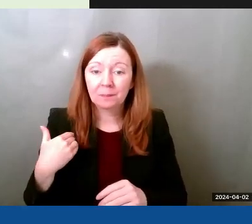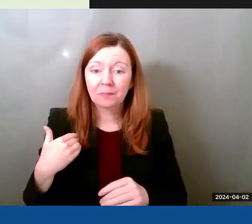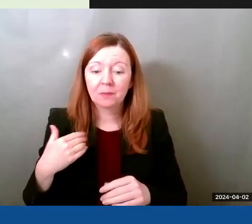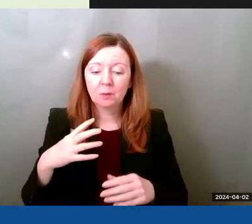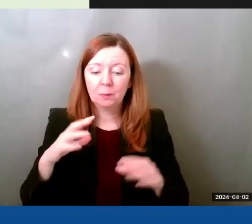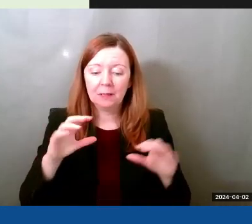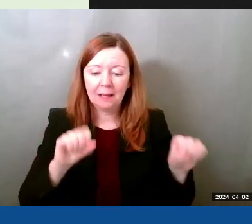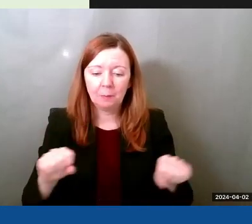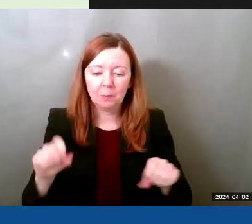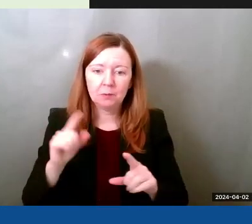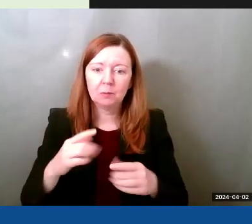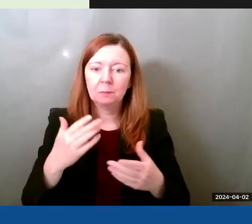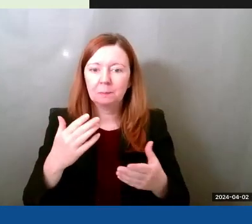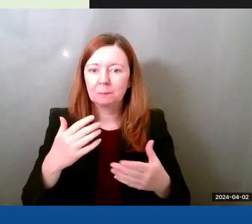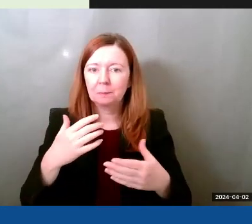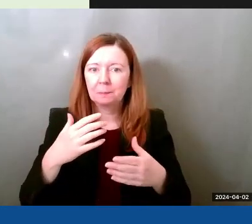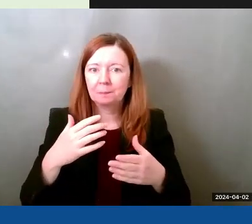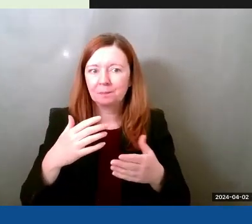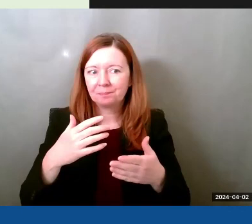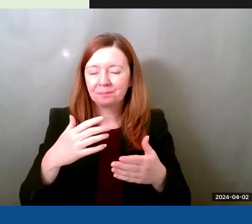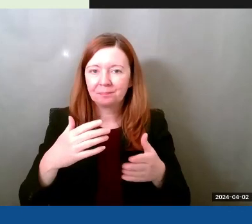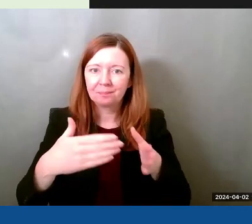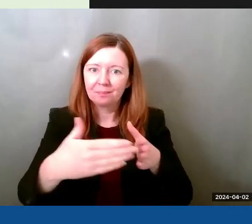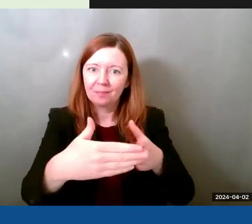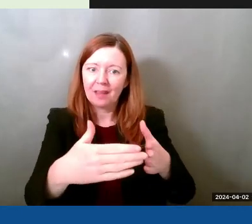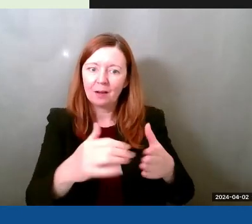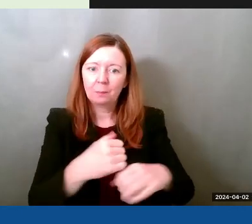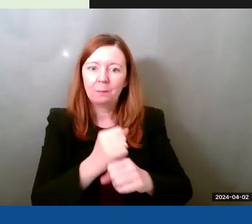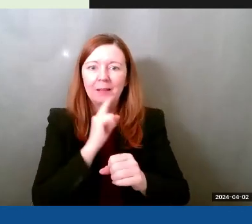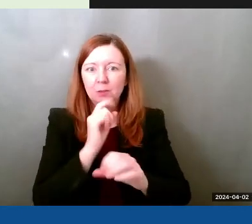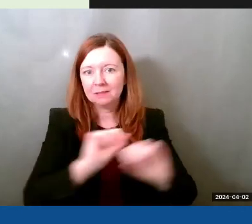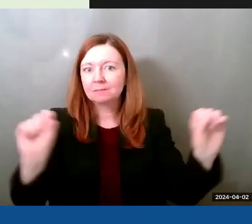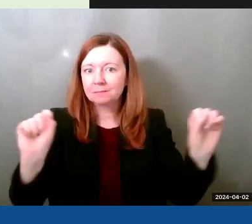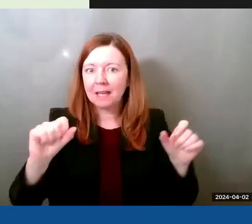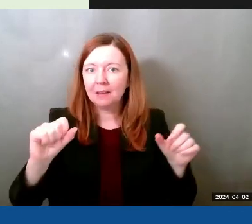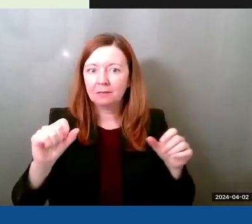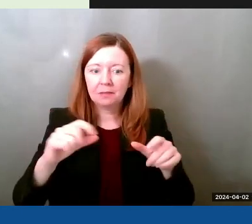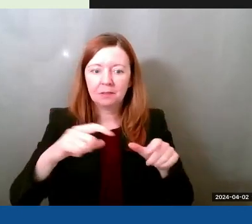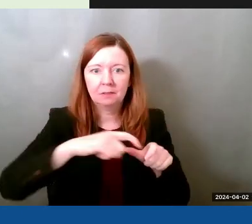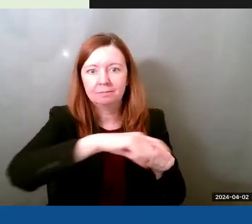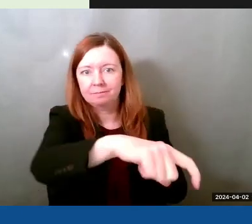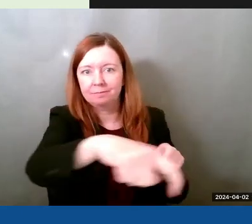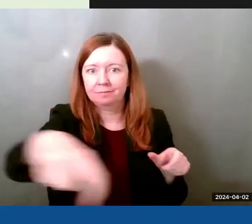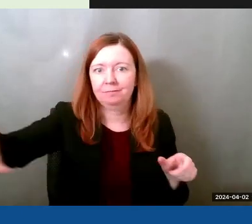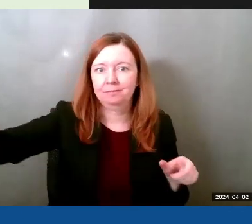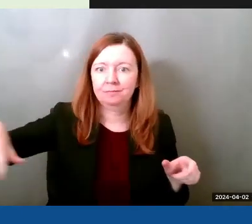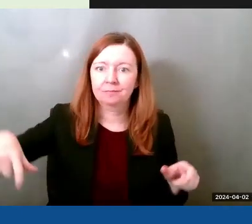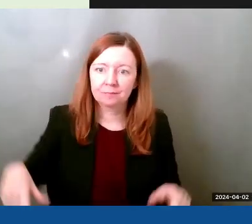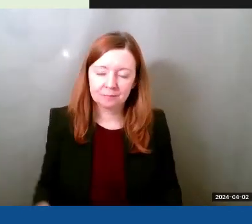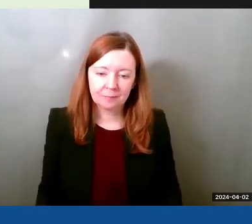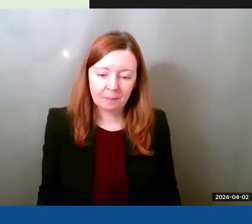able to mitigate that corner and make sure that we have a safe perimeter all the way around.